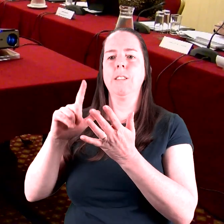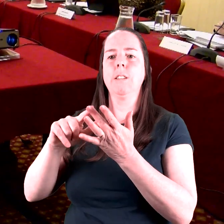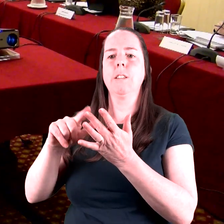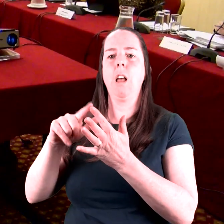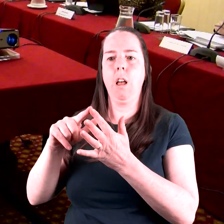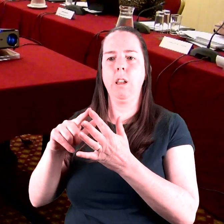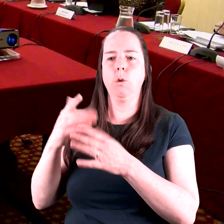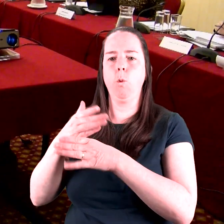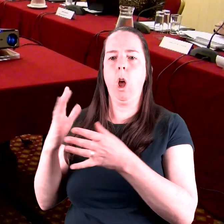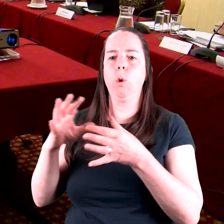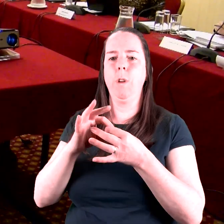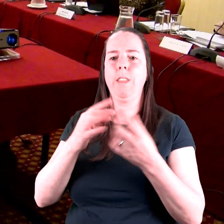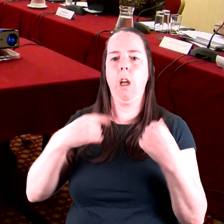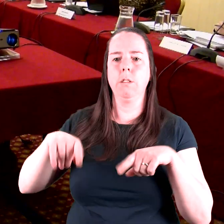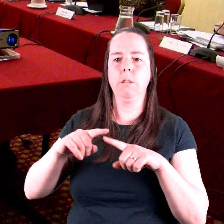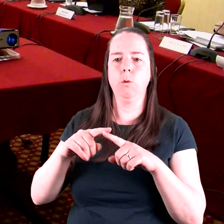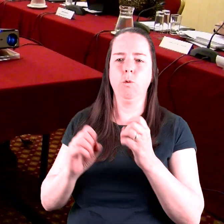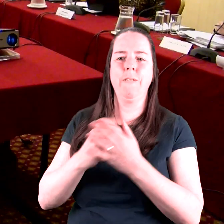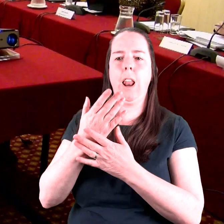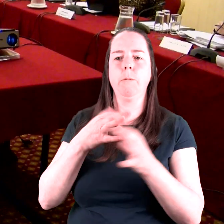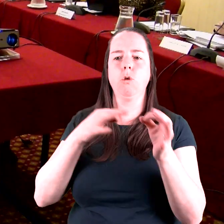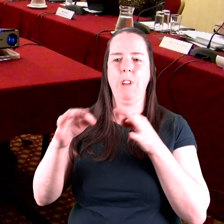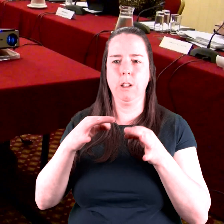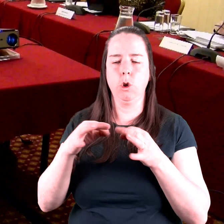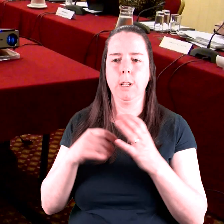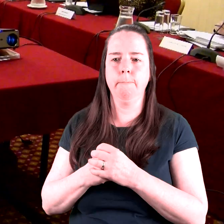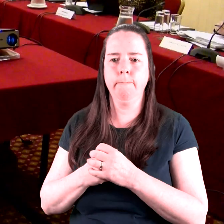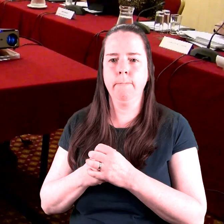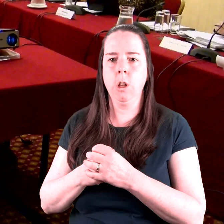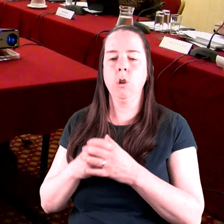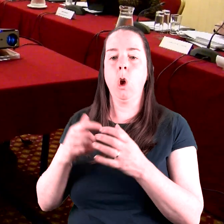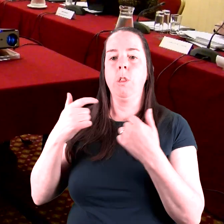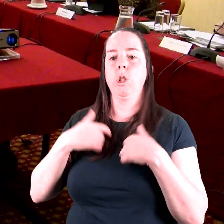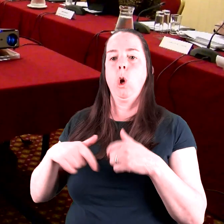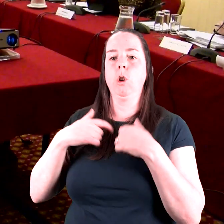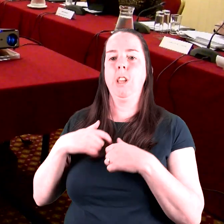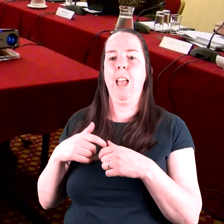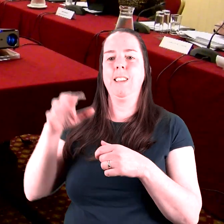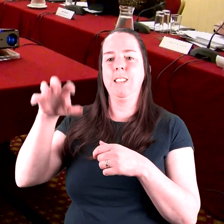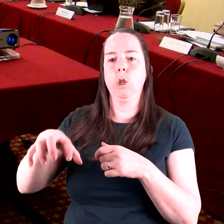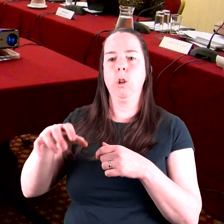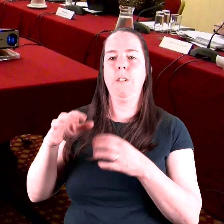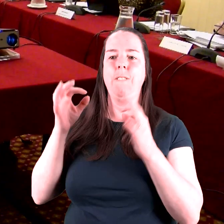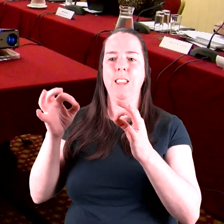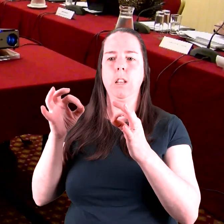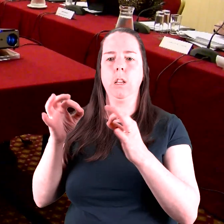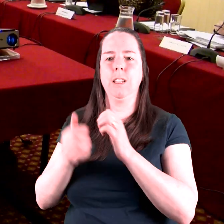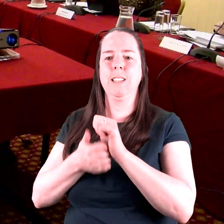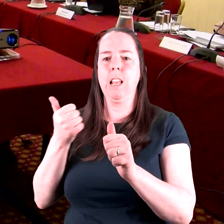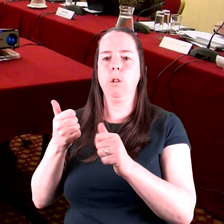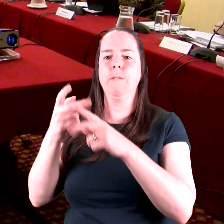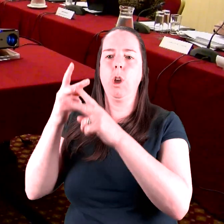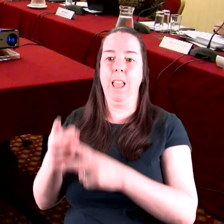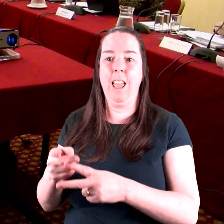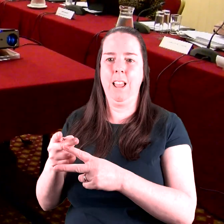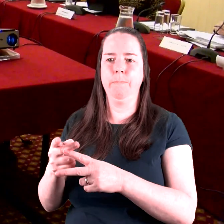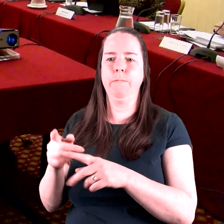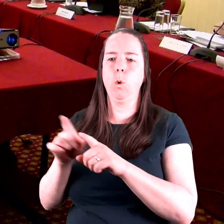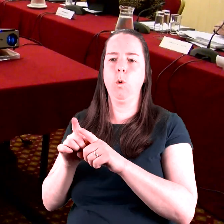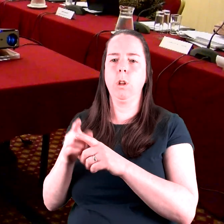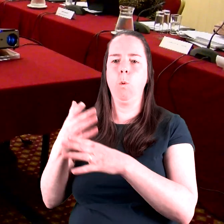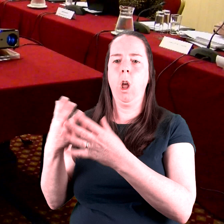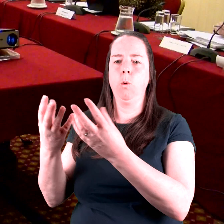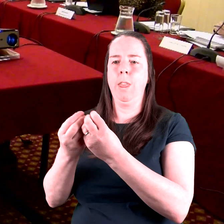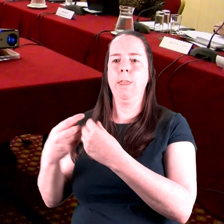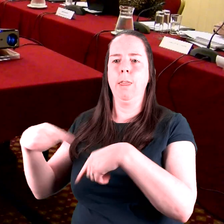Sky to work with us to develop that strategy, so the Social Care Institute of Excellence and Skills for Care also worked with